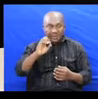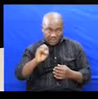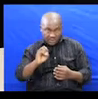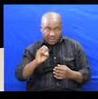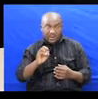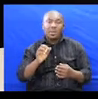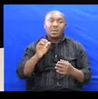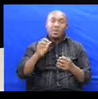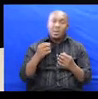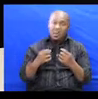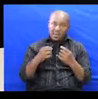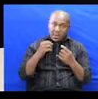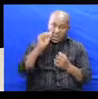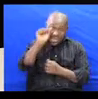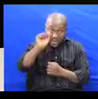A,